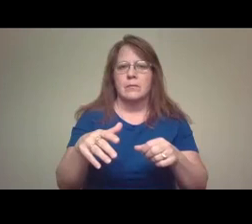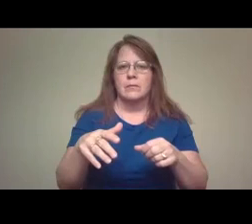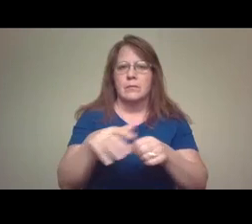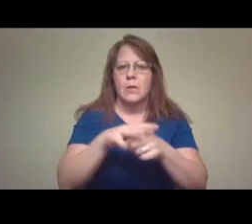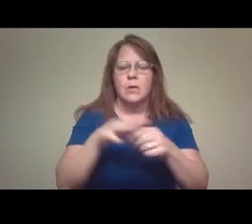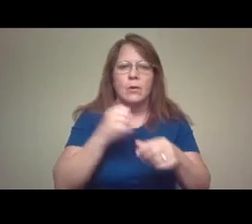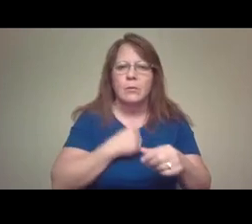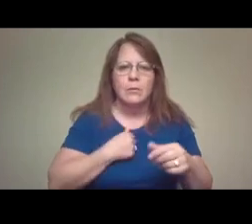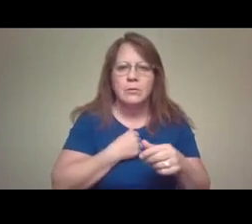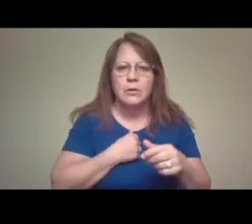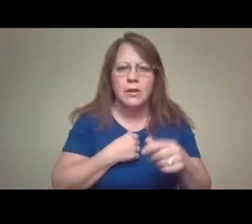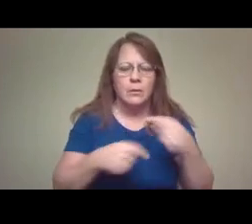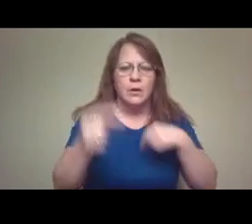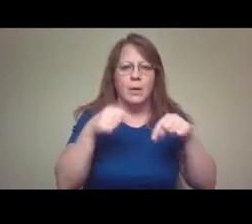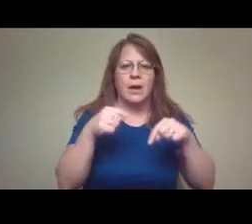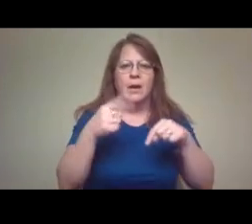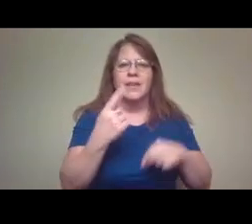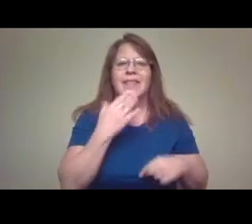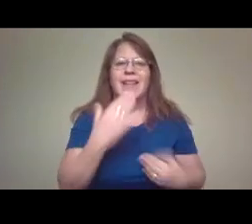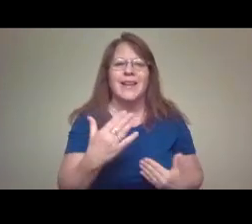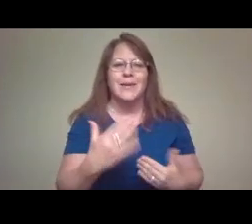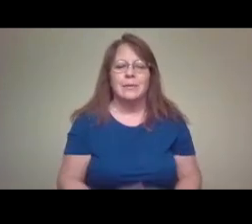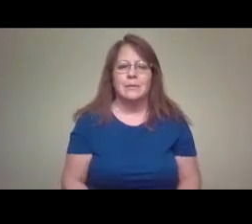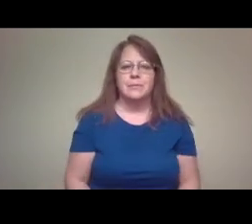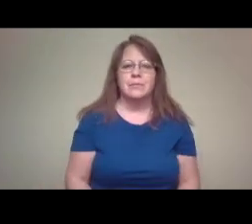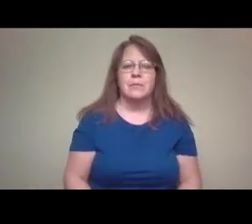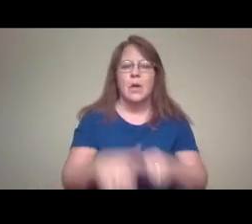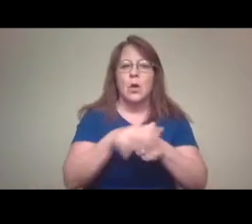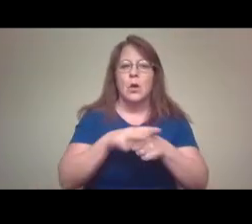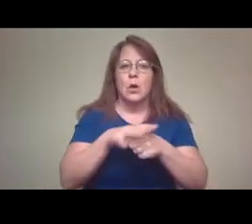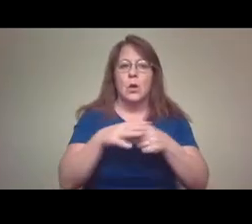I'm sorry, can we go back one? Thank you. Local